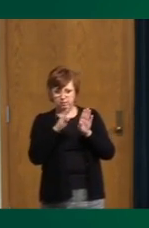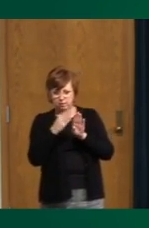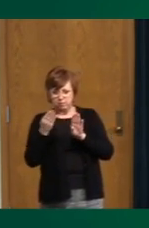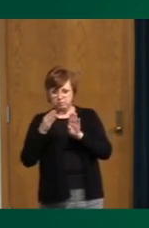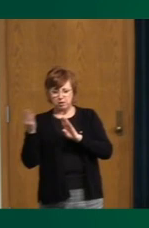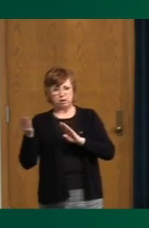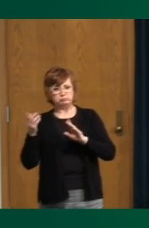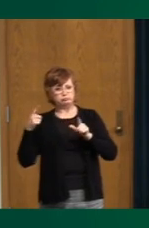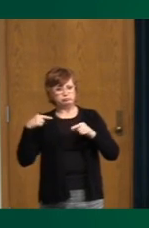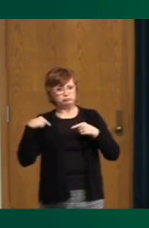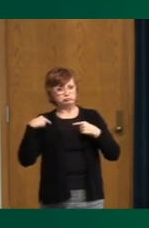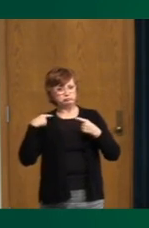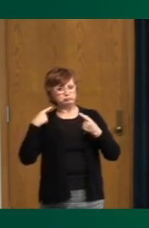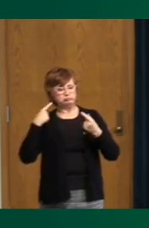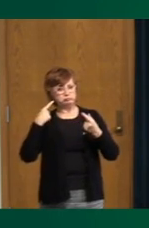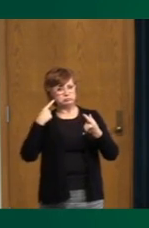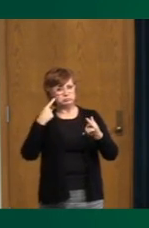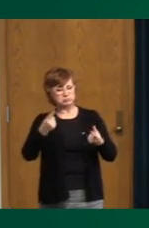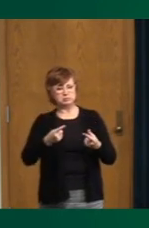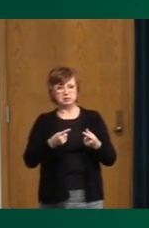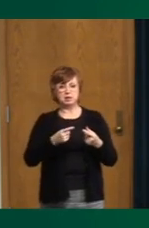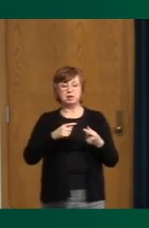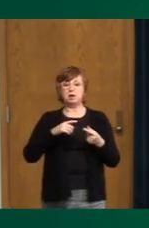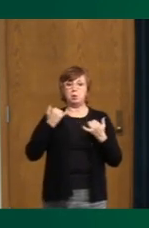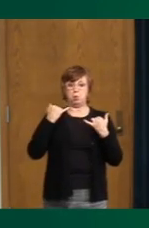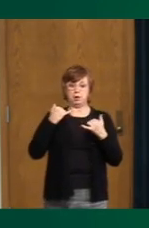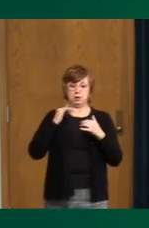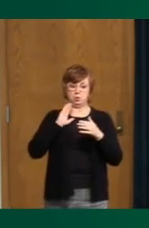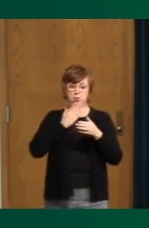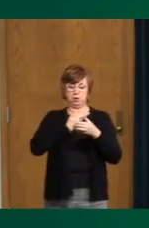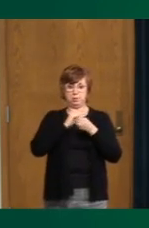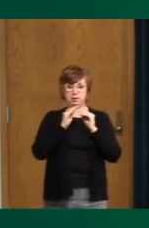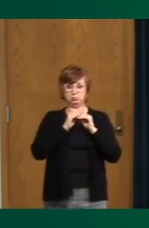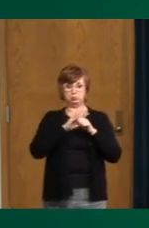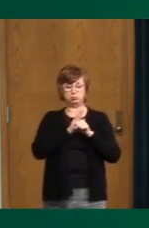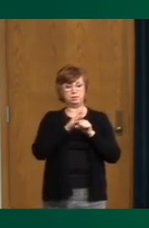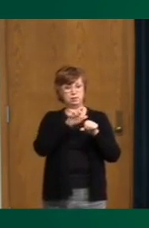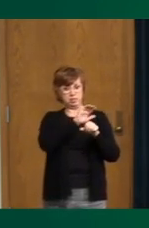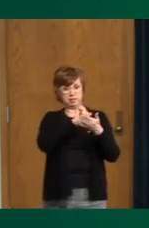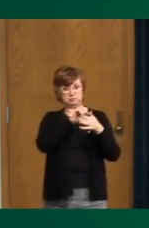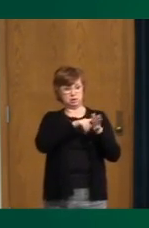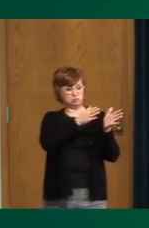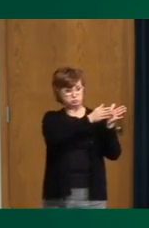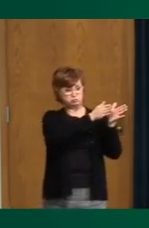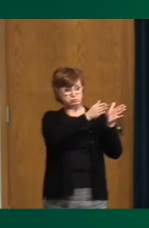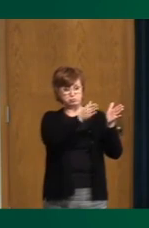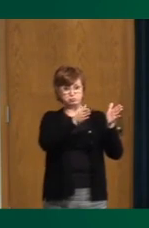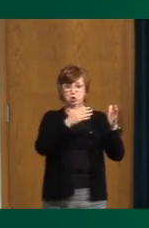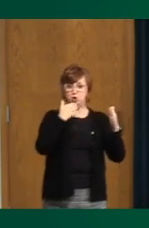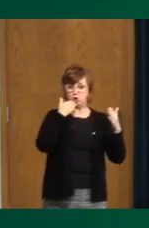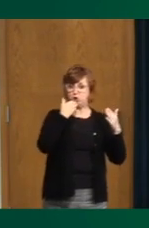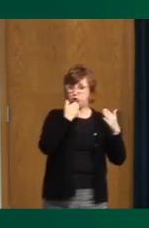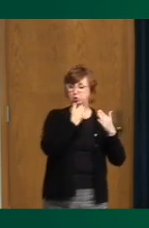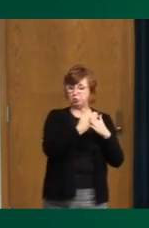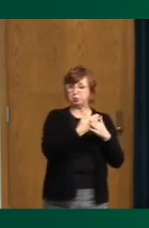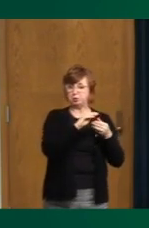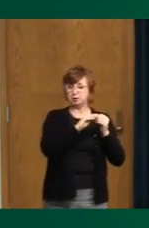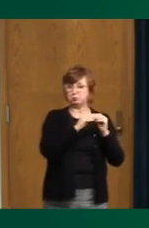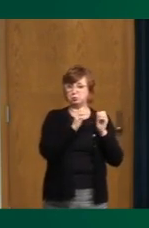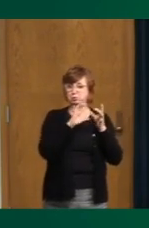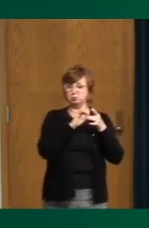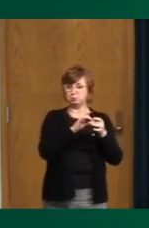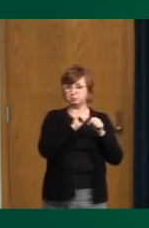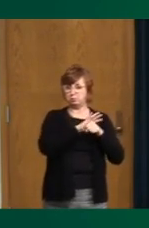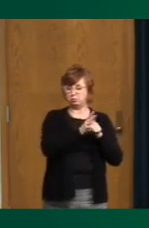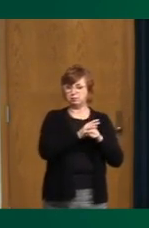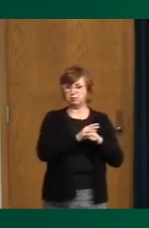strong numbers from a lack of infection perspective in Saskatchewan throughout that. However, with what